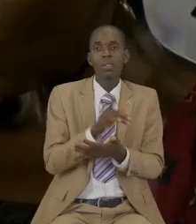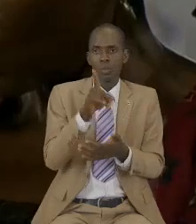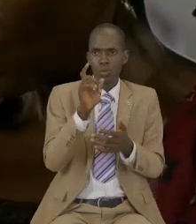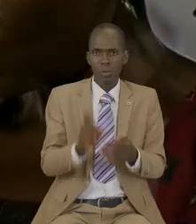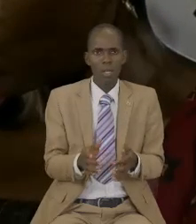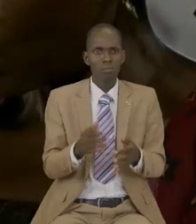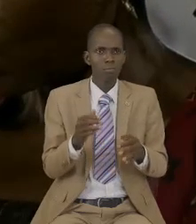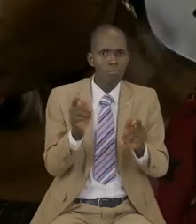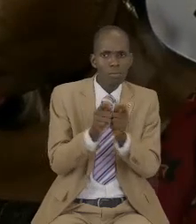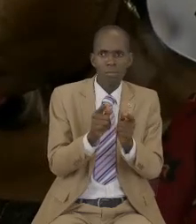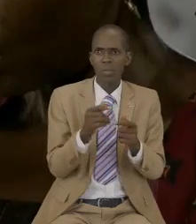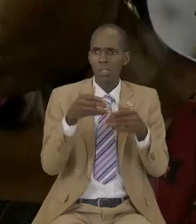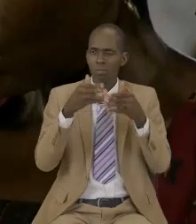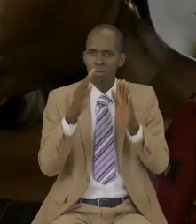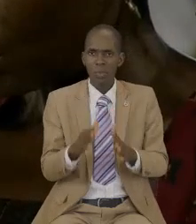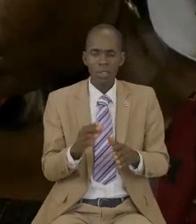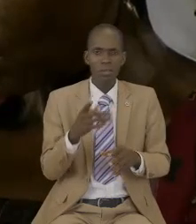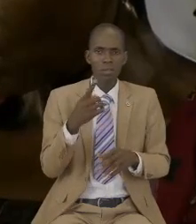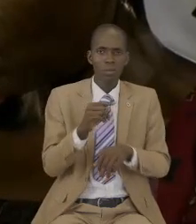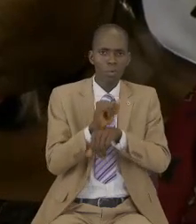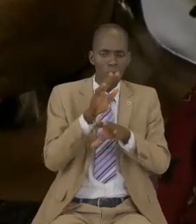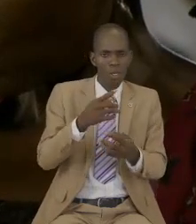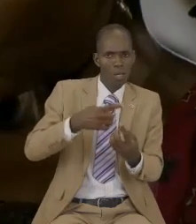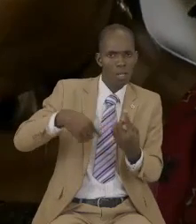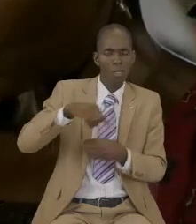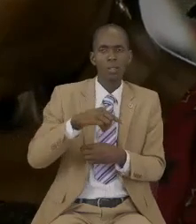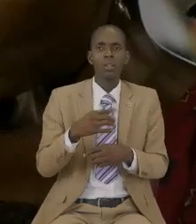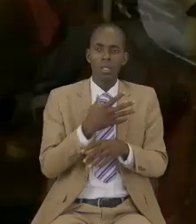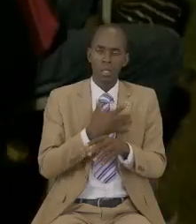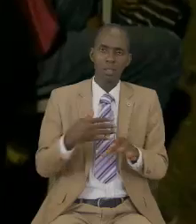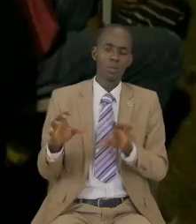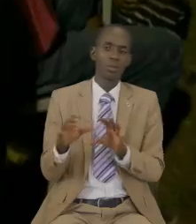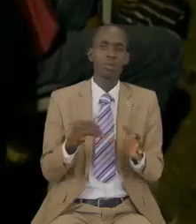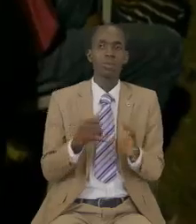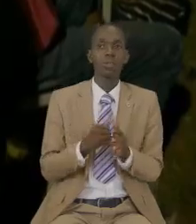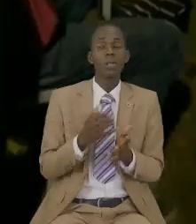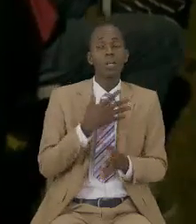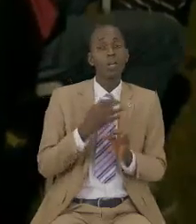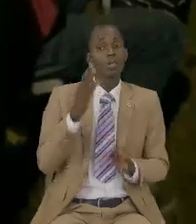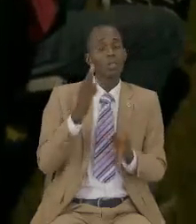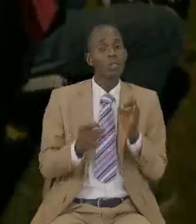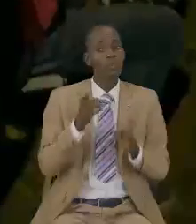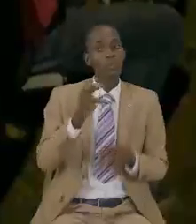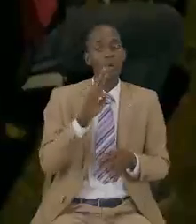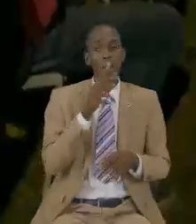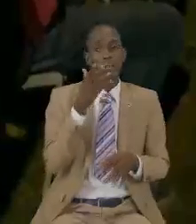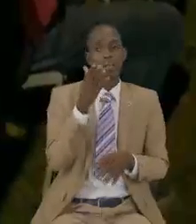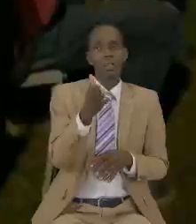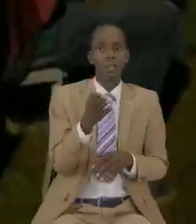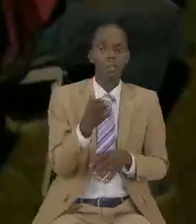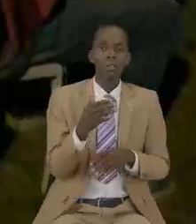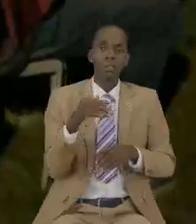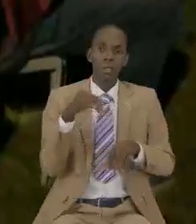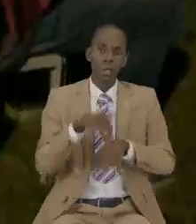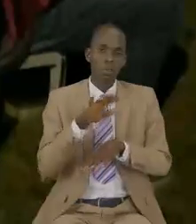this joyfully to the glory of God. No worker should be sitting down idle. Let's all